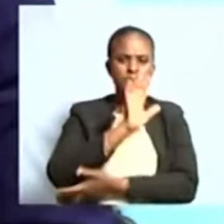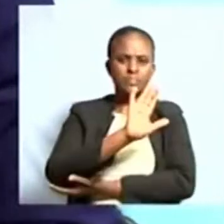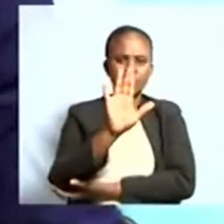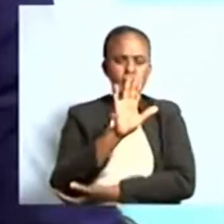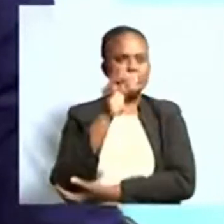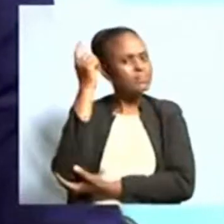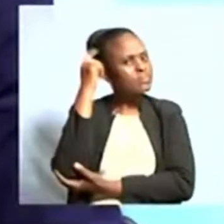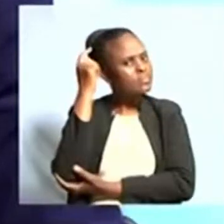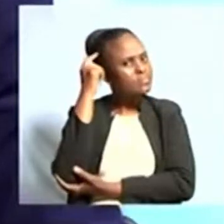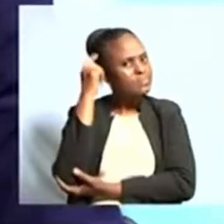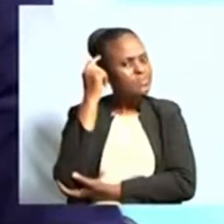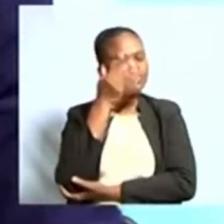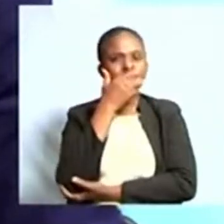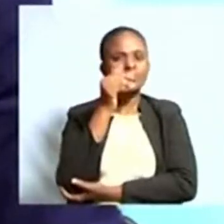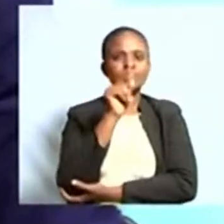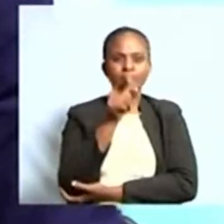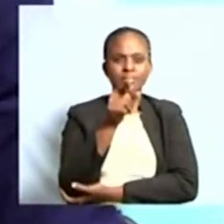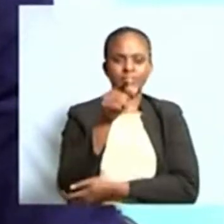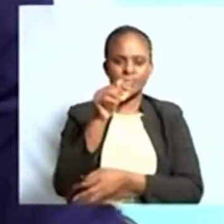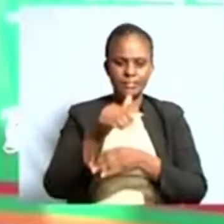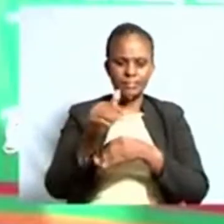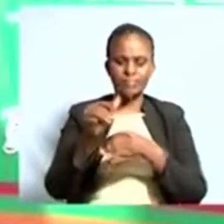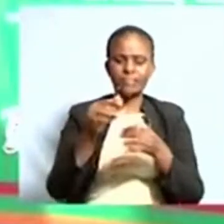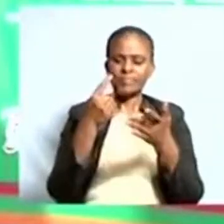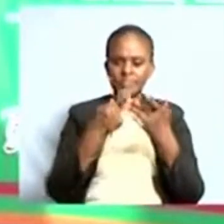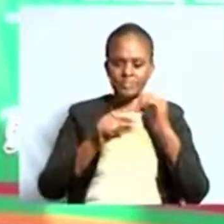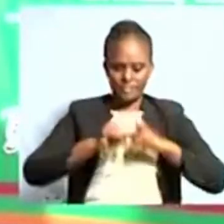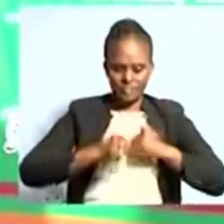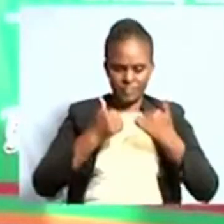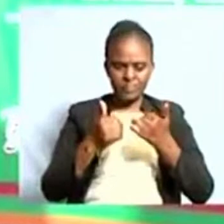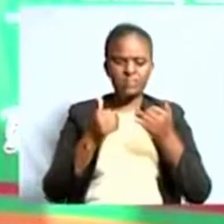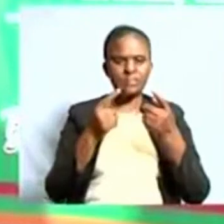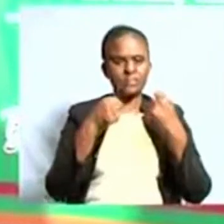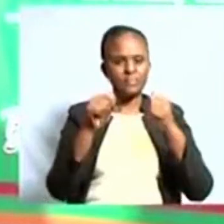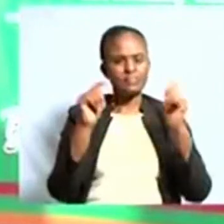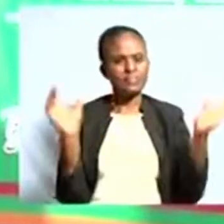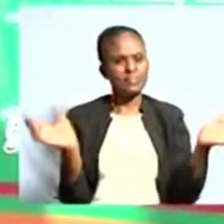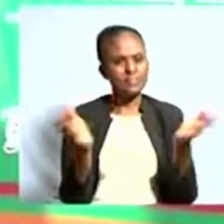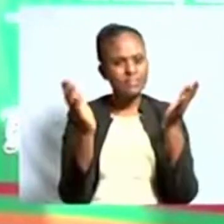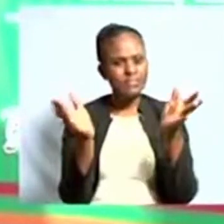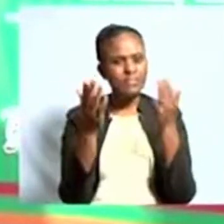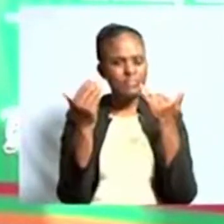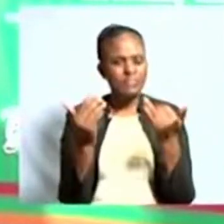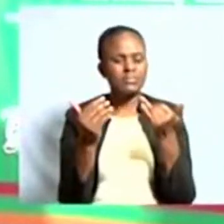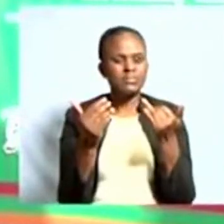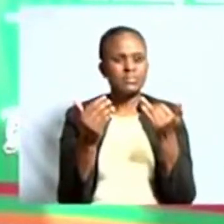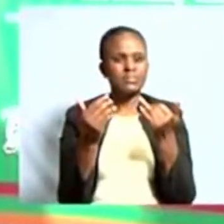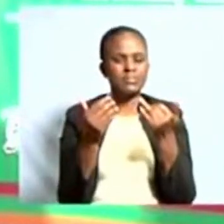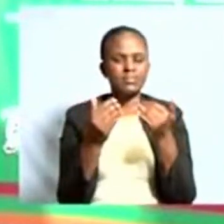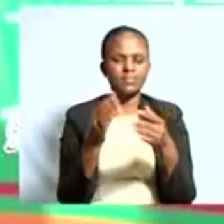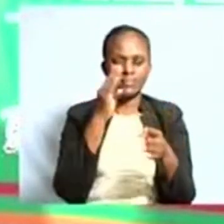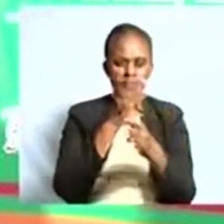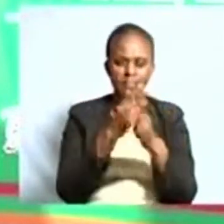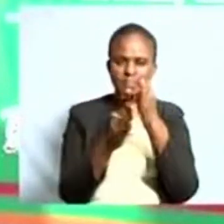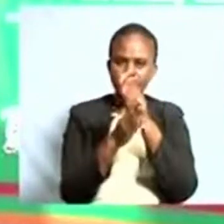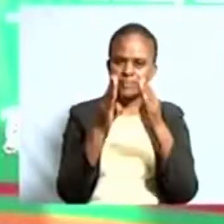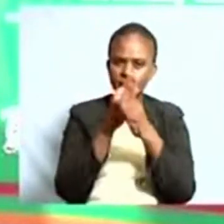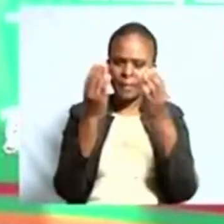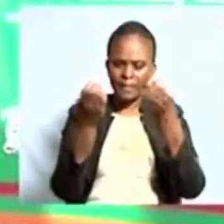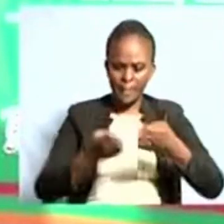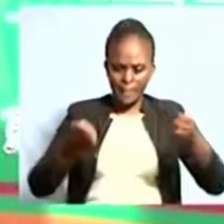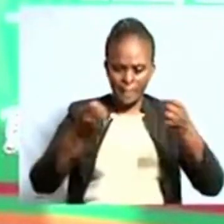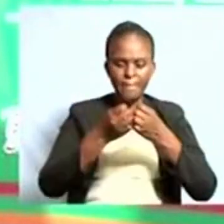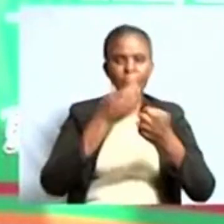of some mind. Yeah. Yes. So, in short, what we are trying to promote is to build a conducive